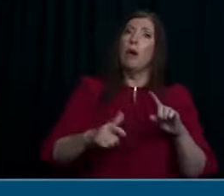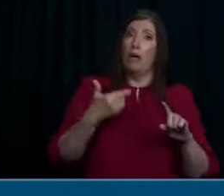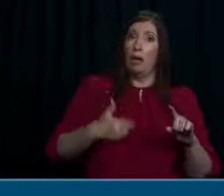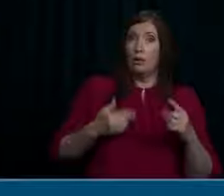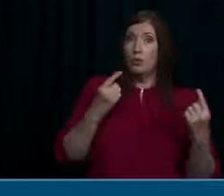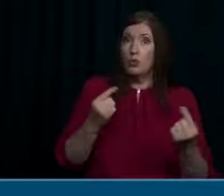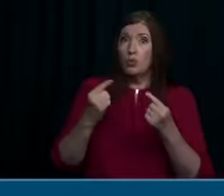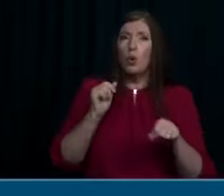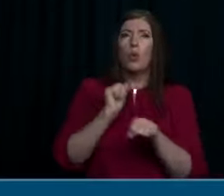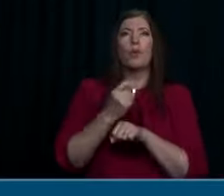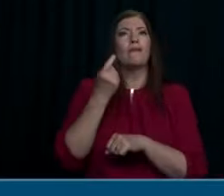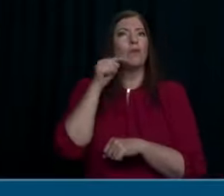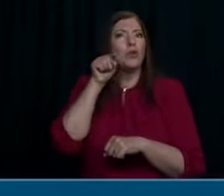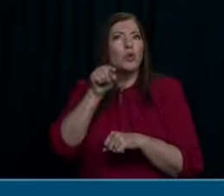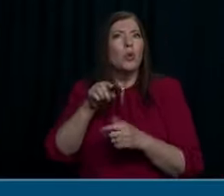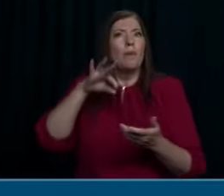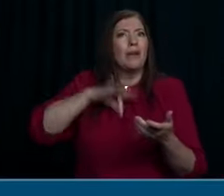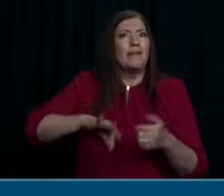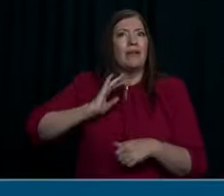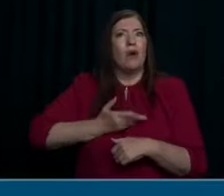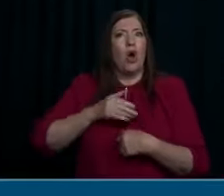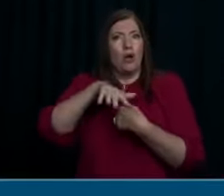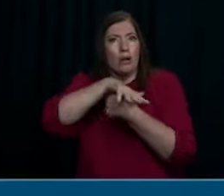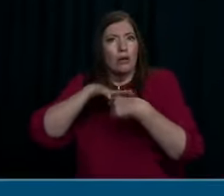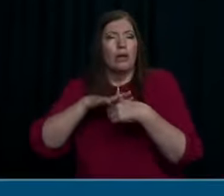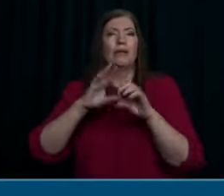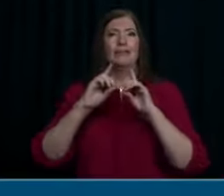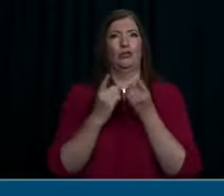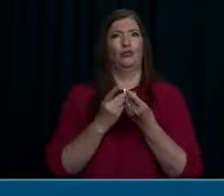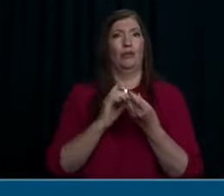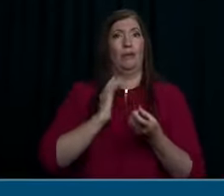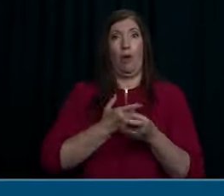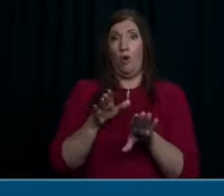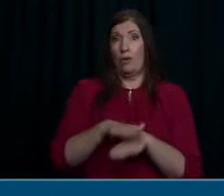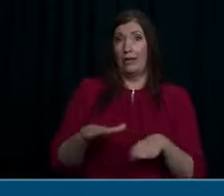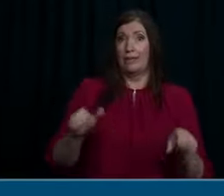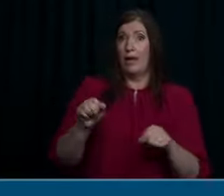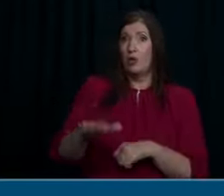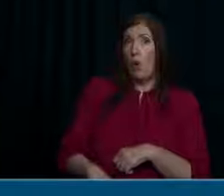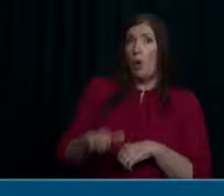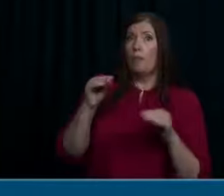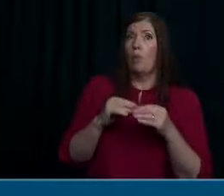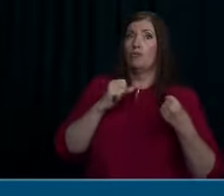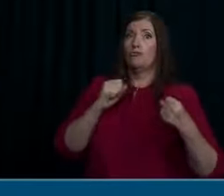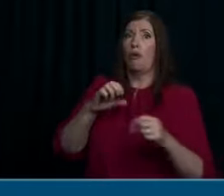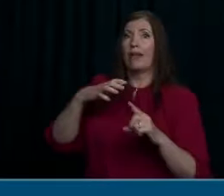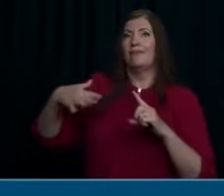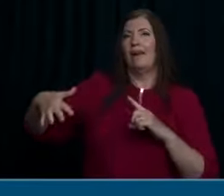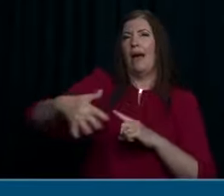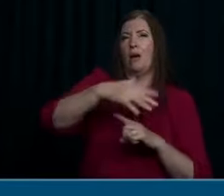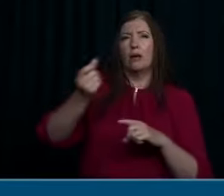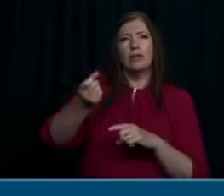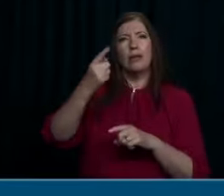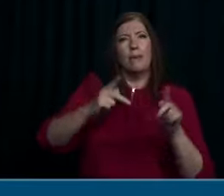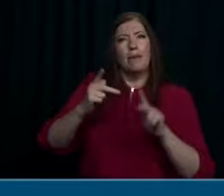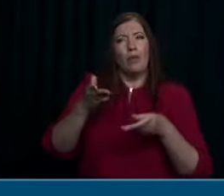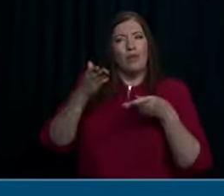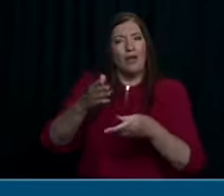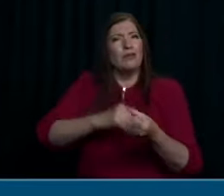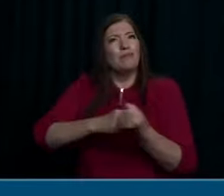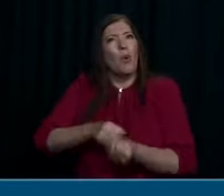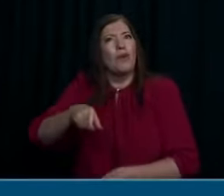I'm going to work for you and the benefit of our district so that our kids can grow up in a stronger environment. They understand that people are there to